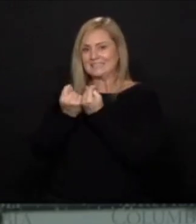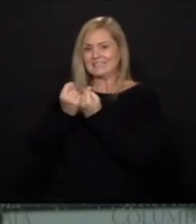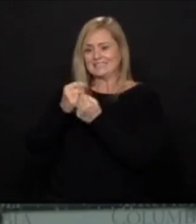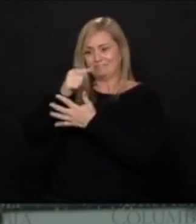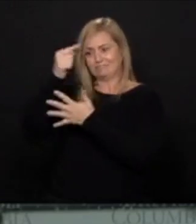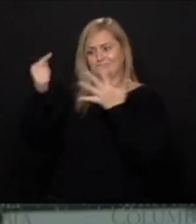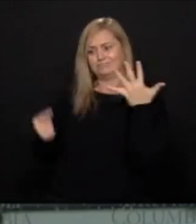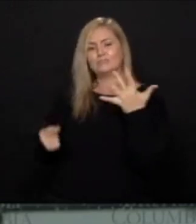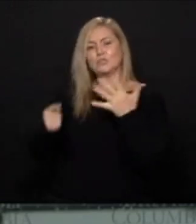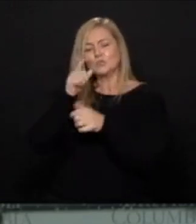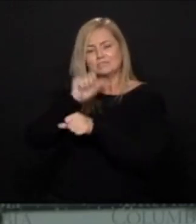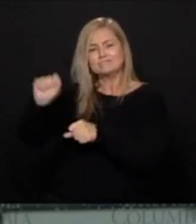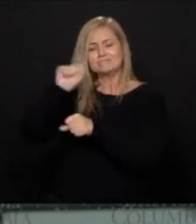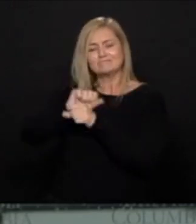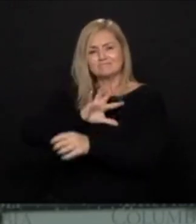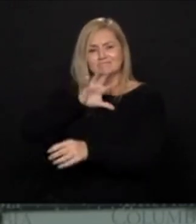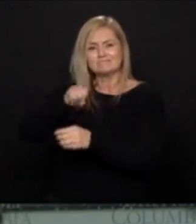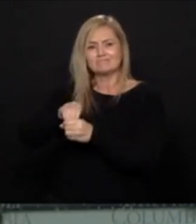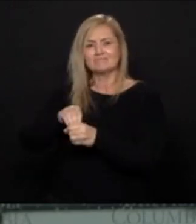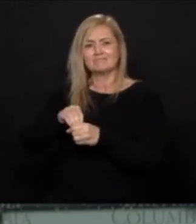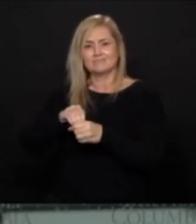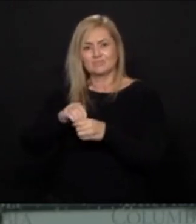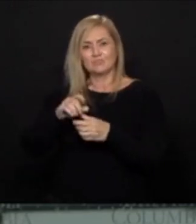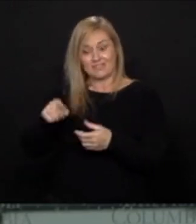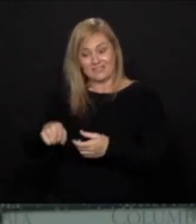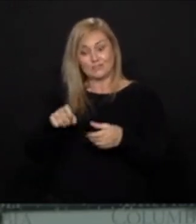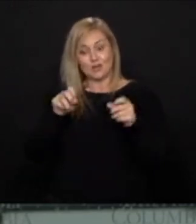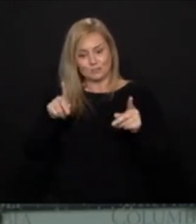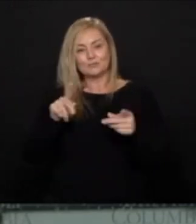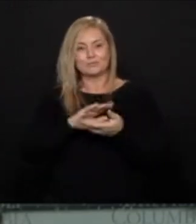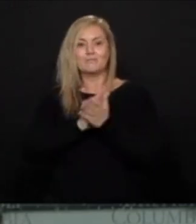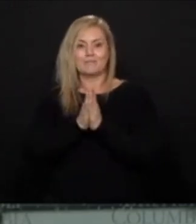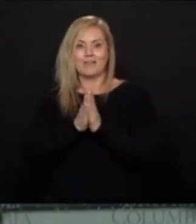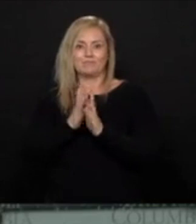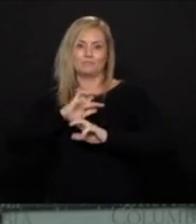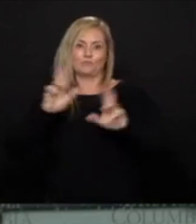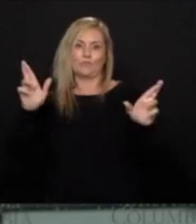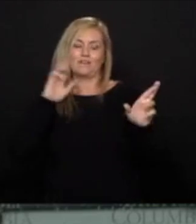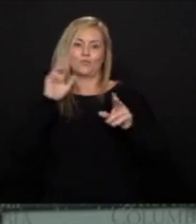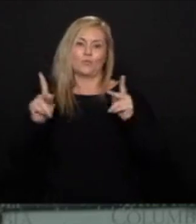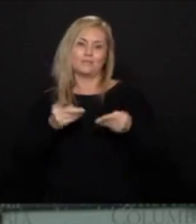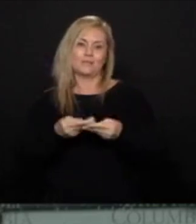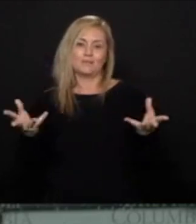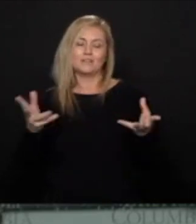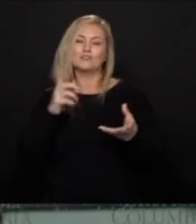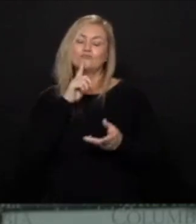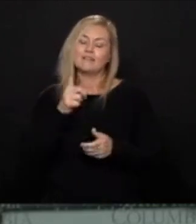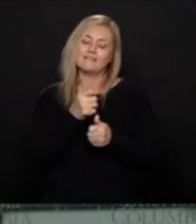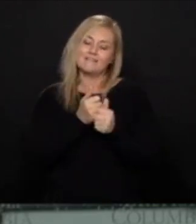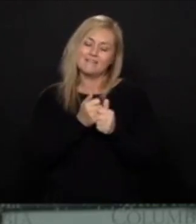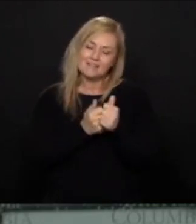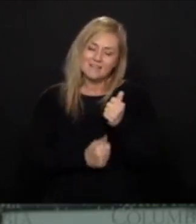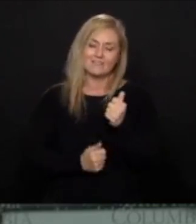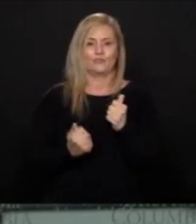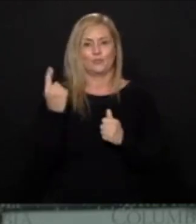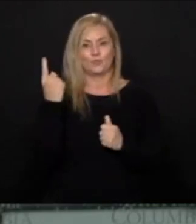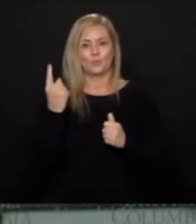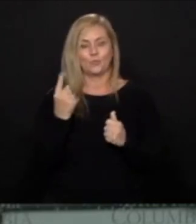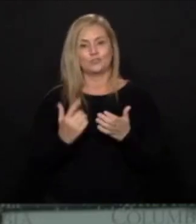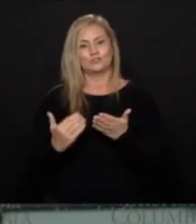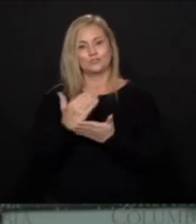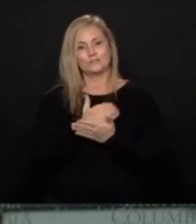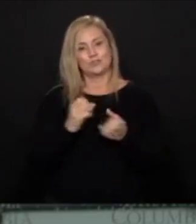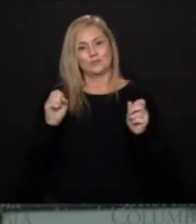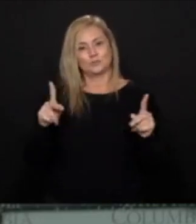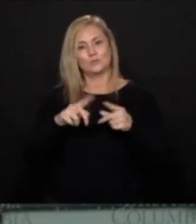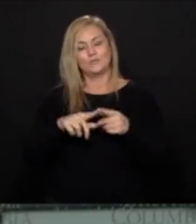worked so hard to make these opportunities available. Because everyone deserves a chance to